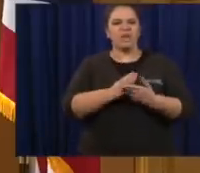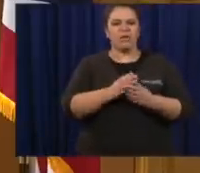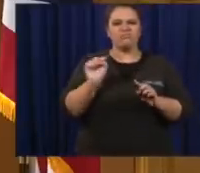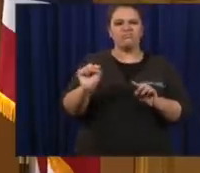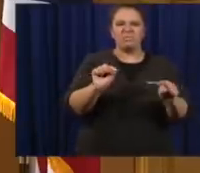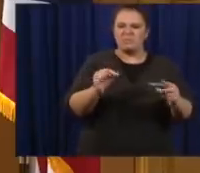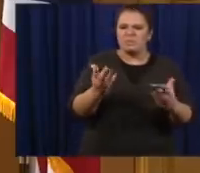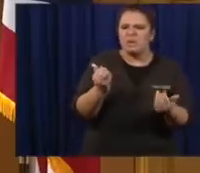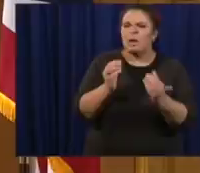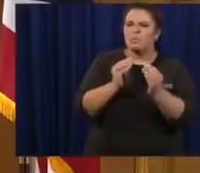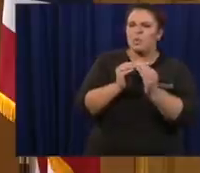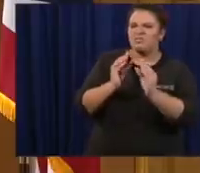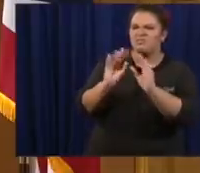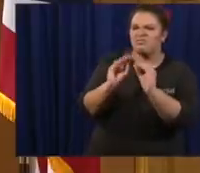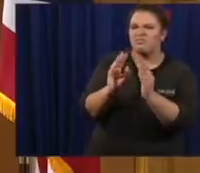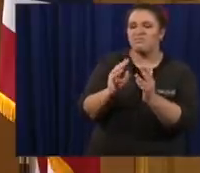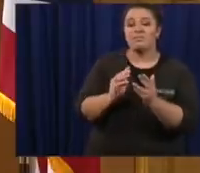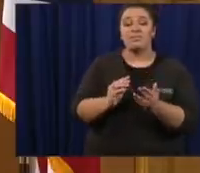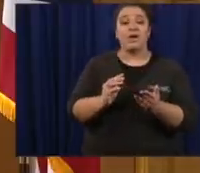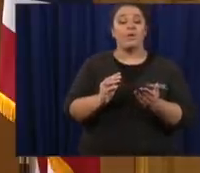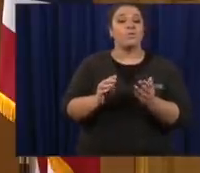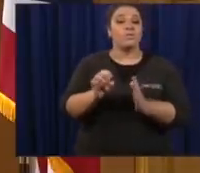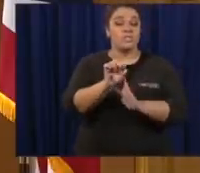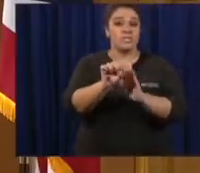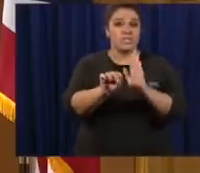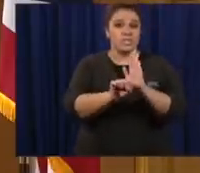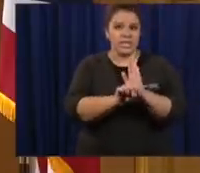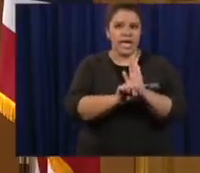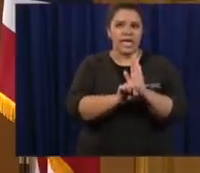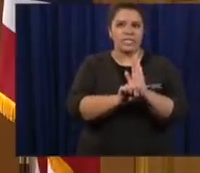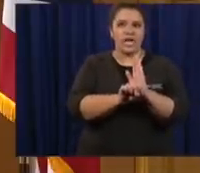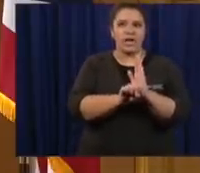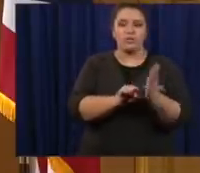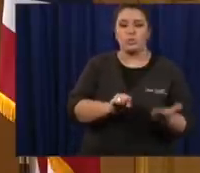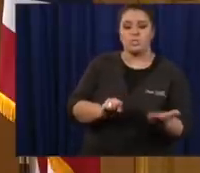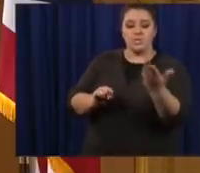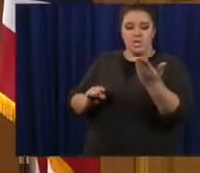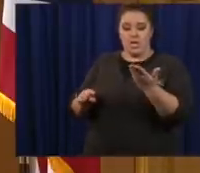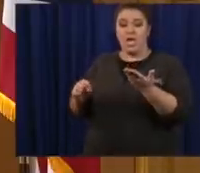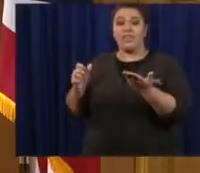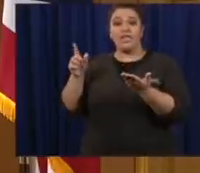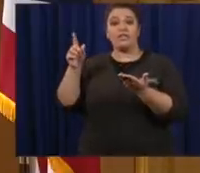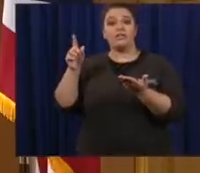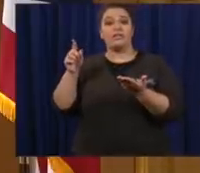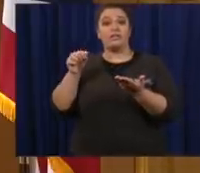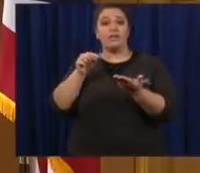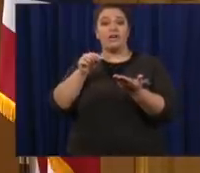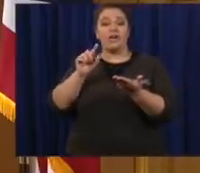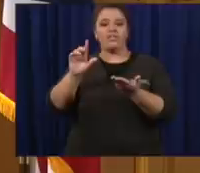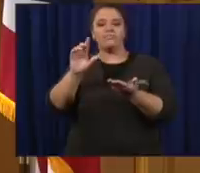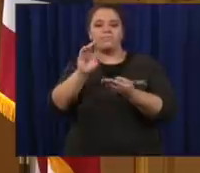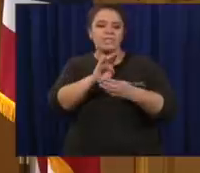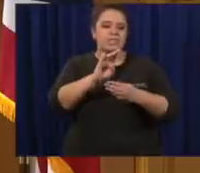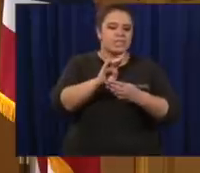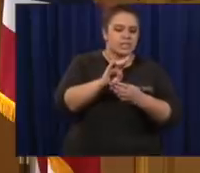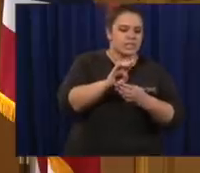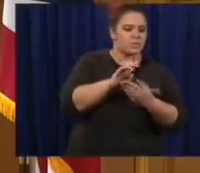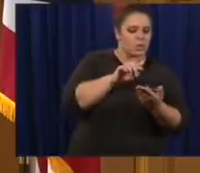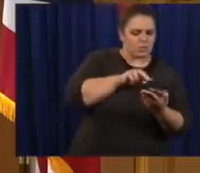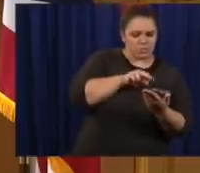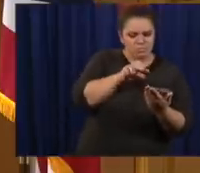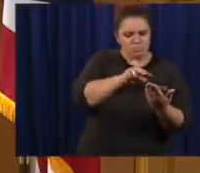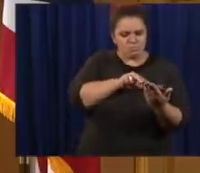which businesses can open? Will anyone be enforcing whether those precautions are actually being followed? And what would you say